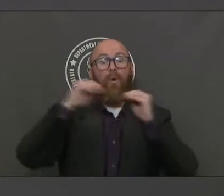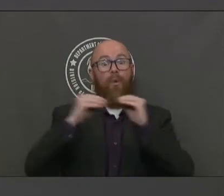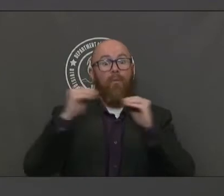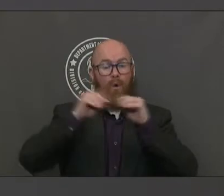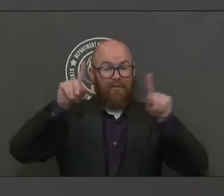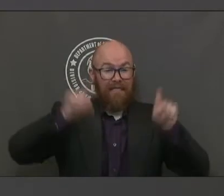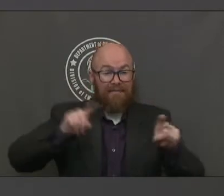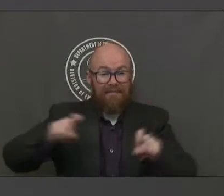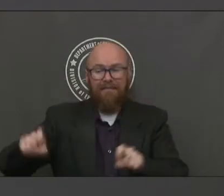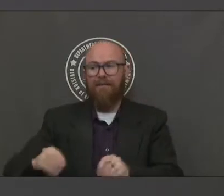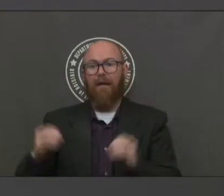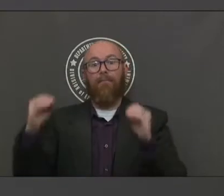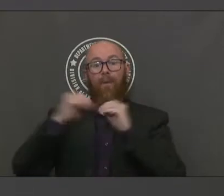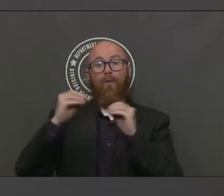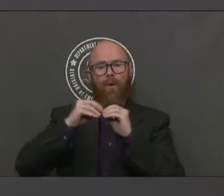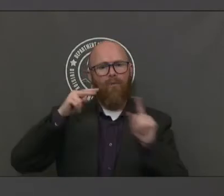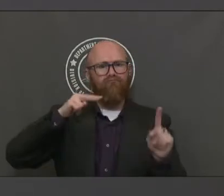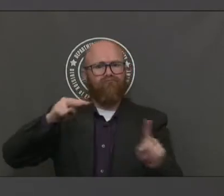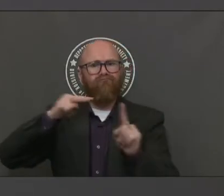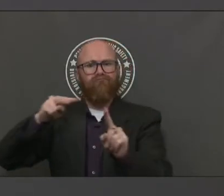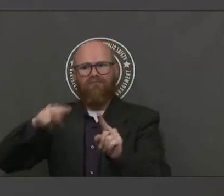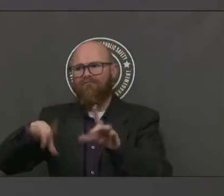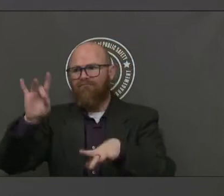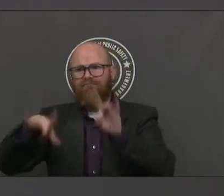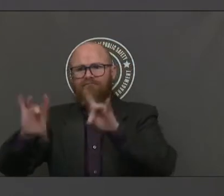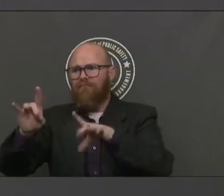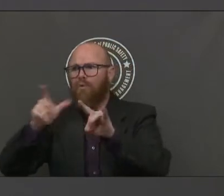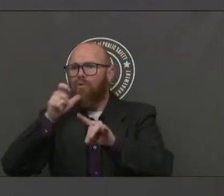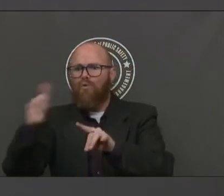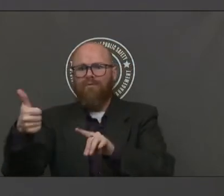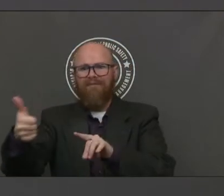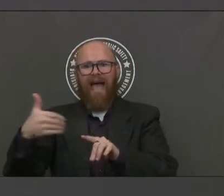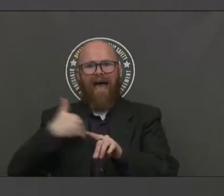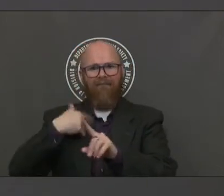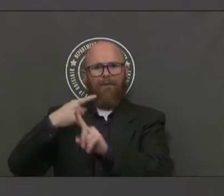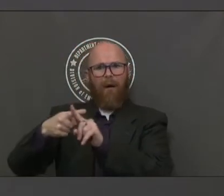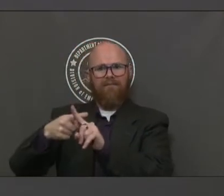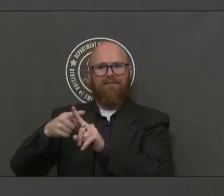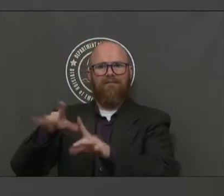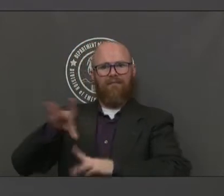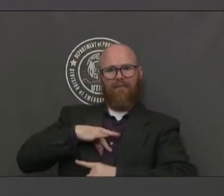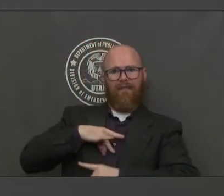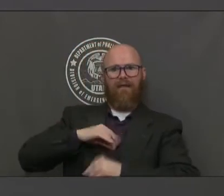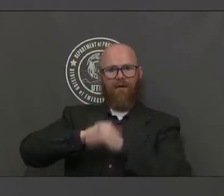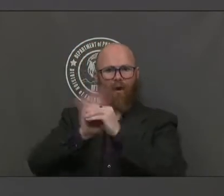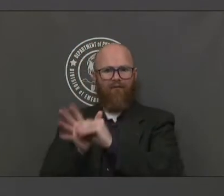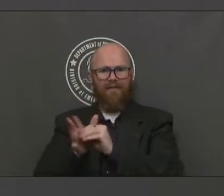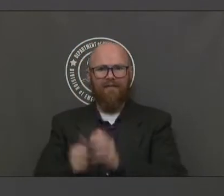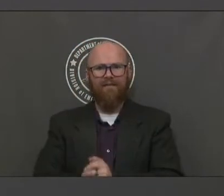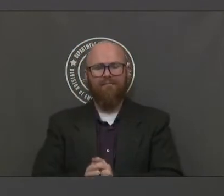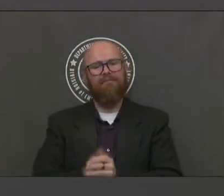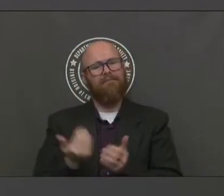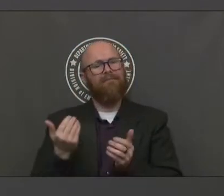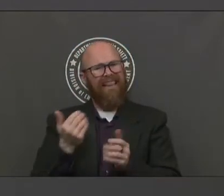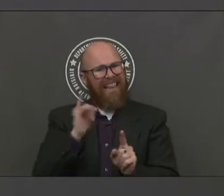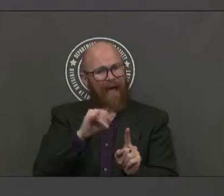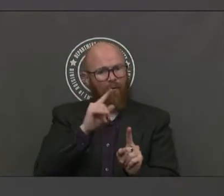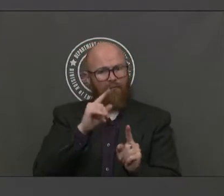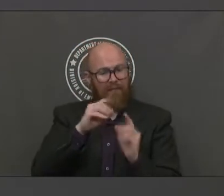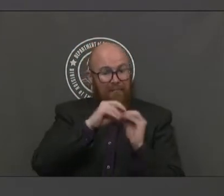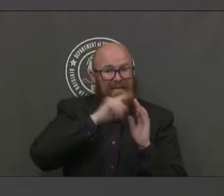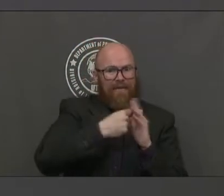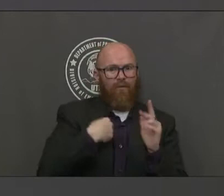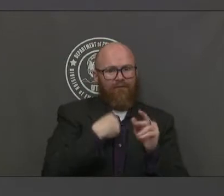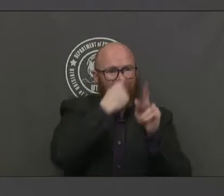tracing, all of those things have proven those models wrong, right? We made other mistakes earlier